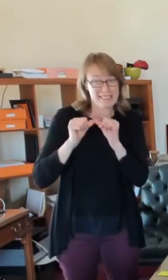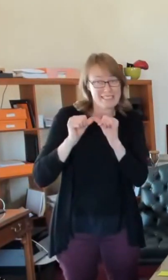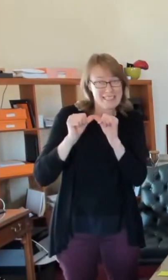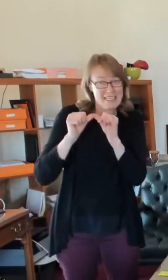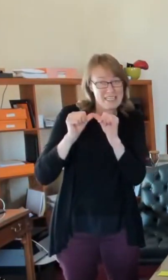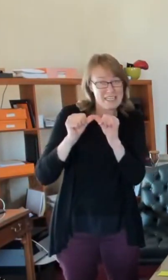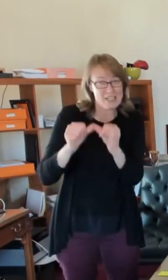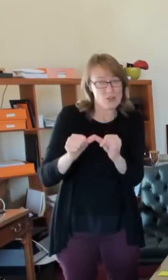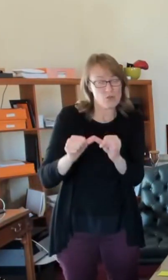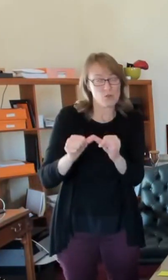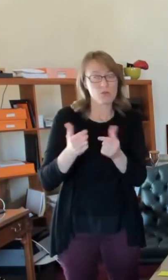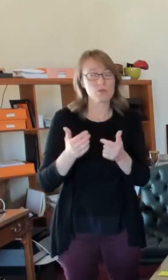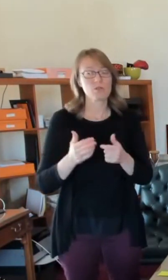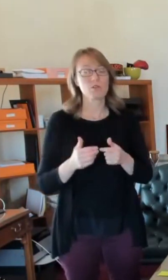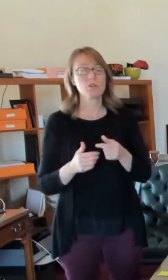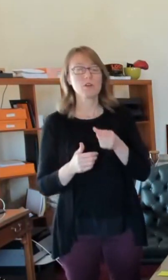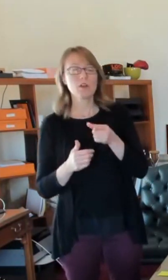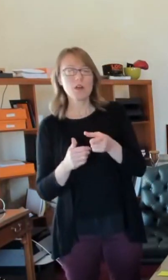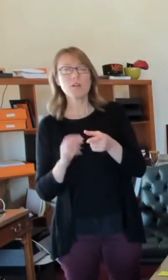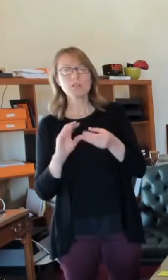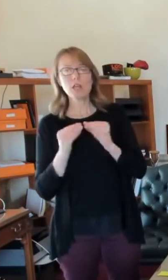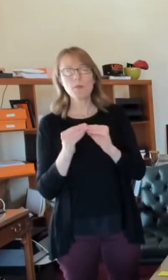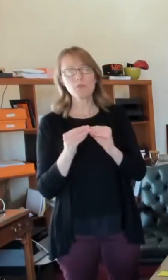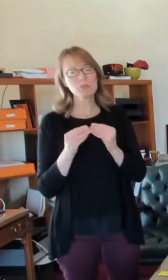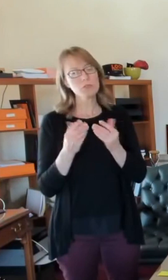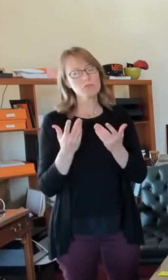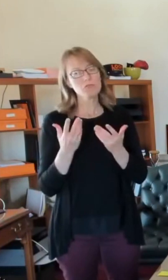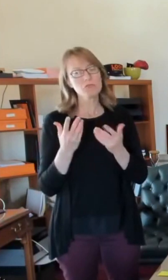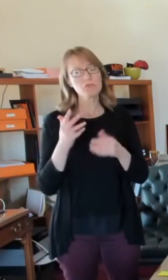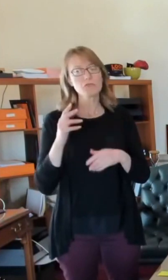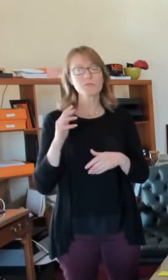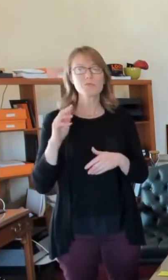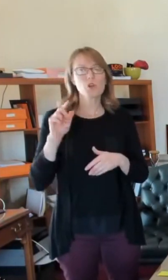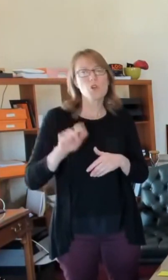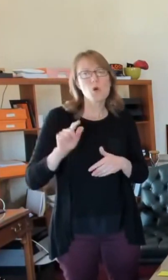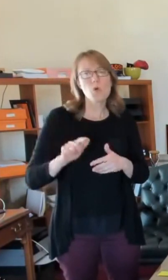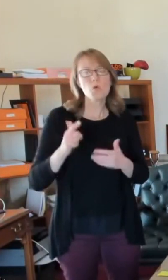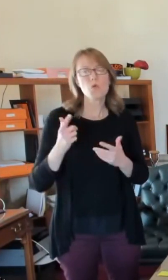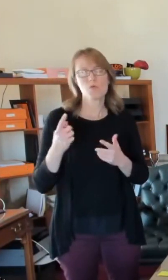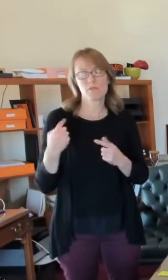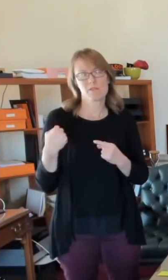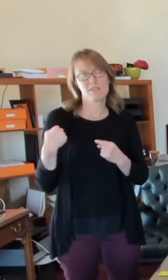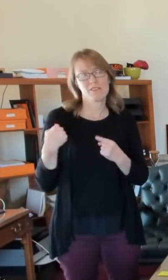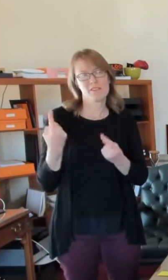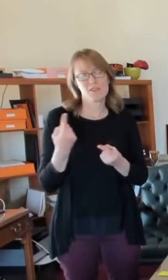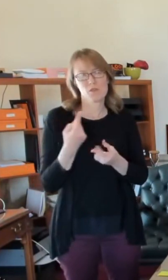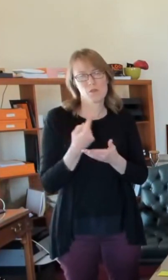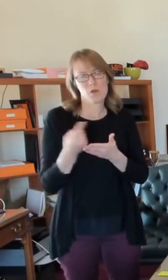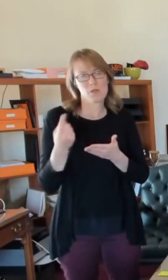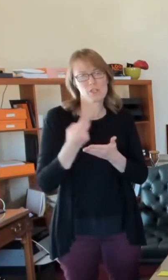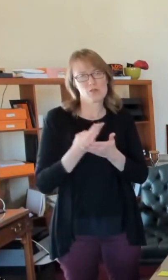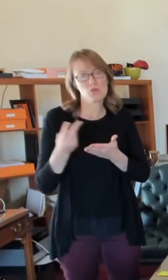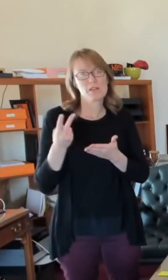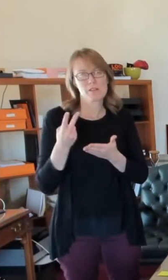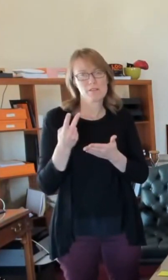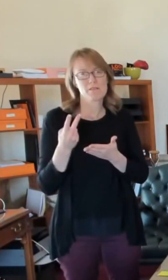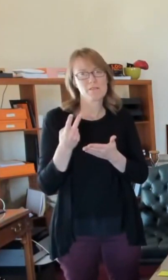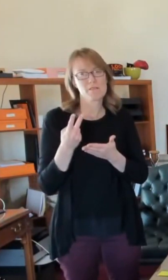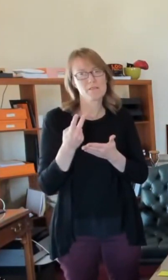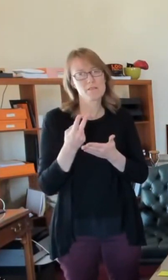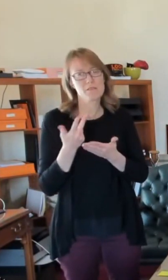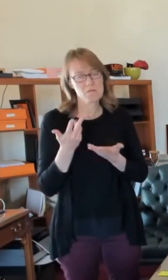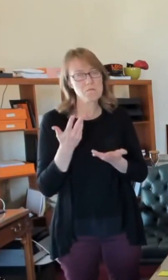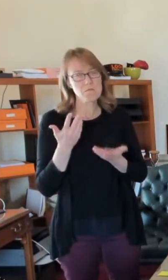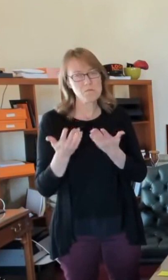down, not quite this low, but they've been down pretty low for the last couple of weeks. And so if